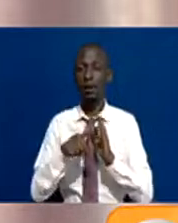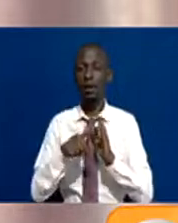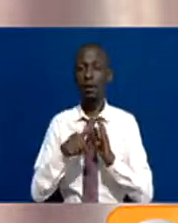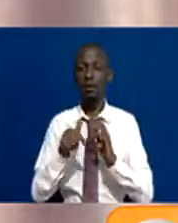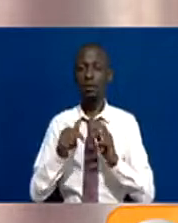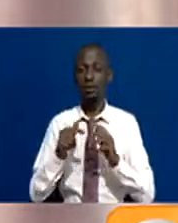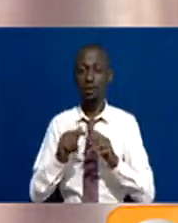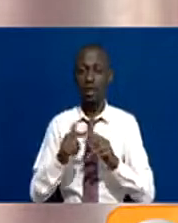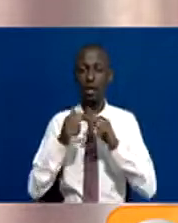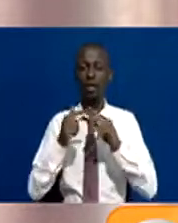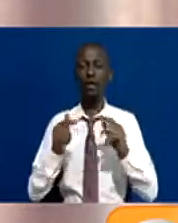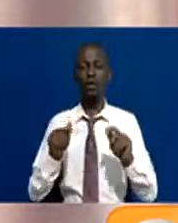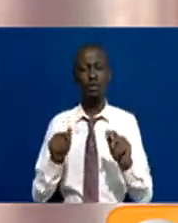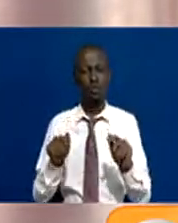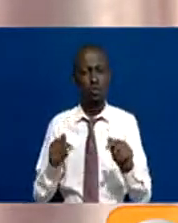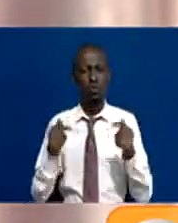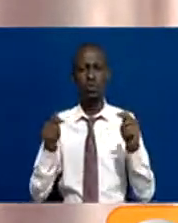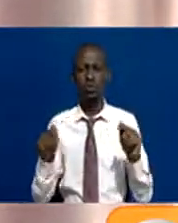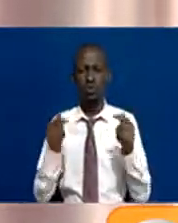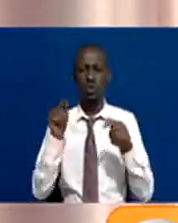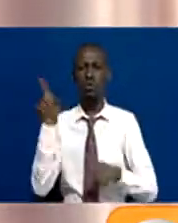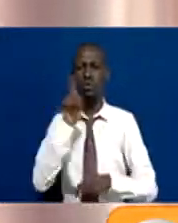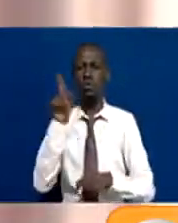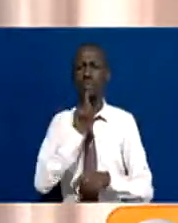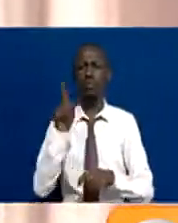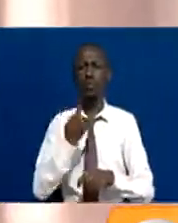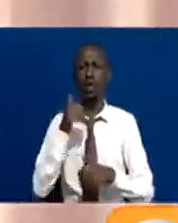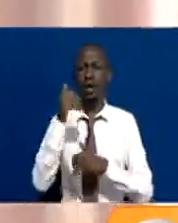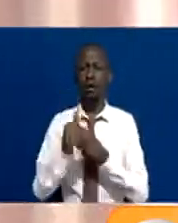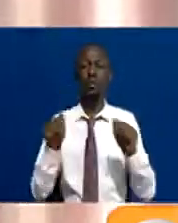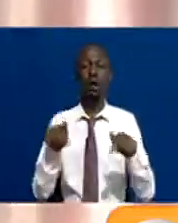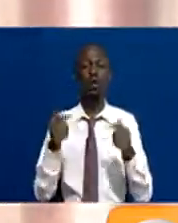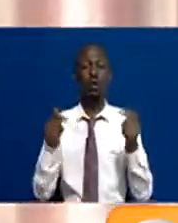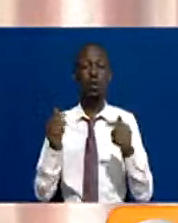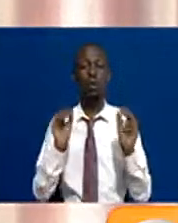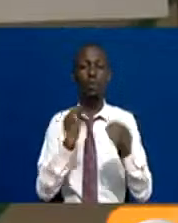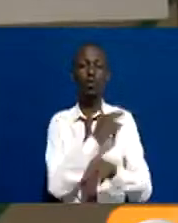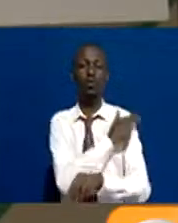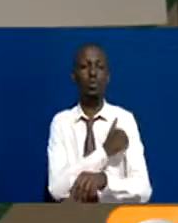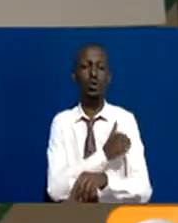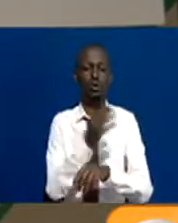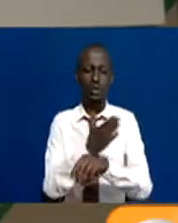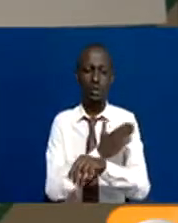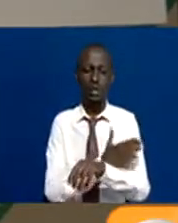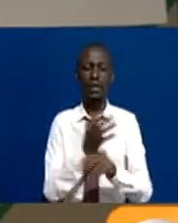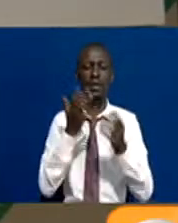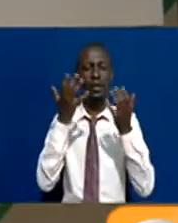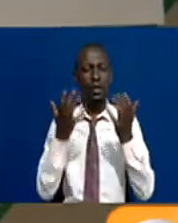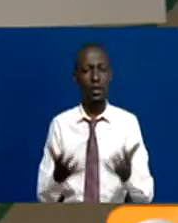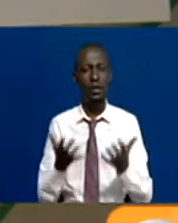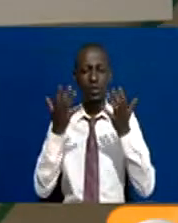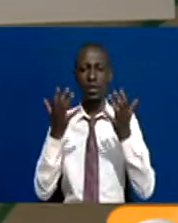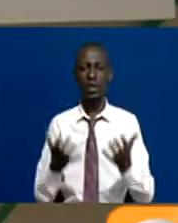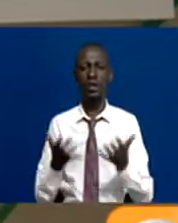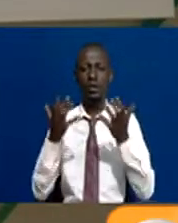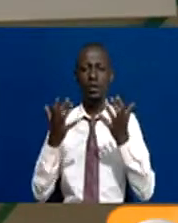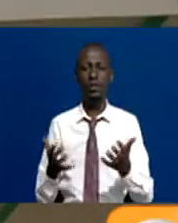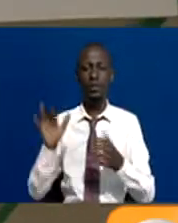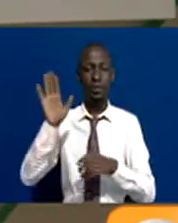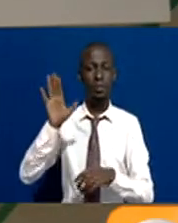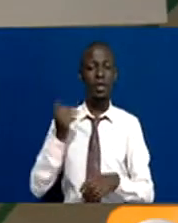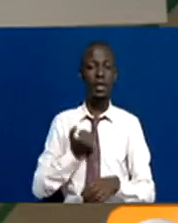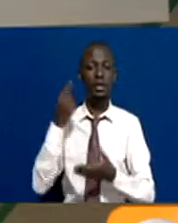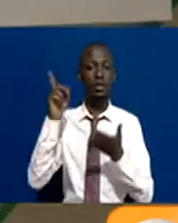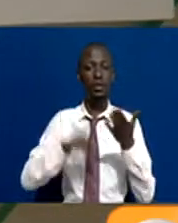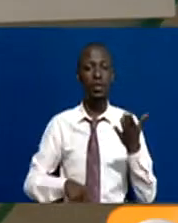war. That war landed her in hospital with severe injuries. It was the moment, Shiro says,